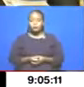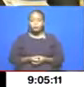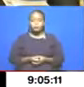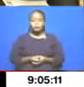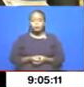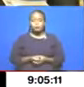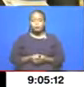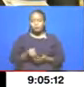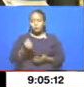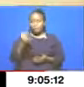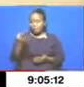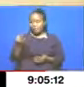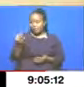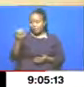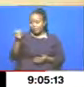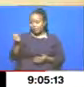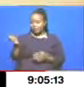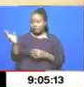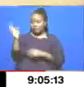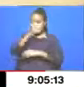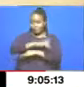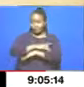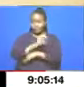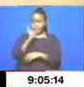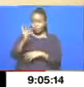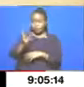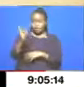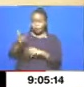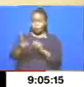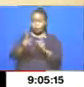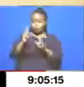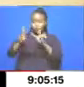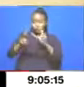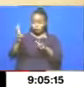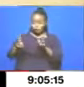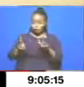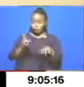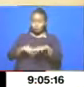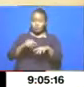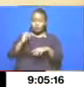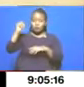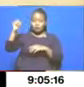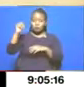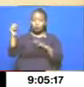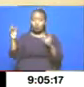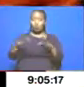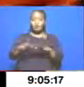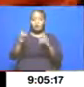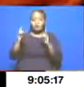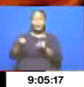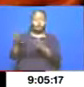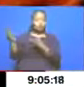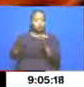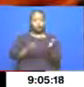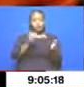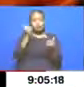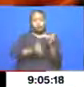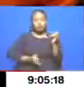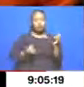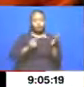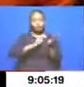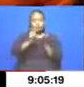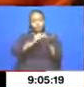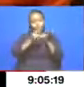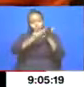35 days to April 22nd, when political parties are scheduled to provide the final list of aspirants. The Registrar of Political